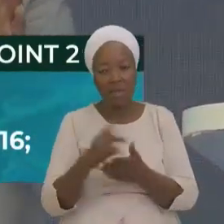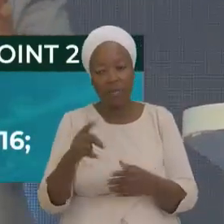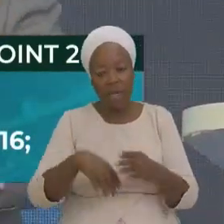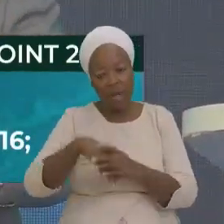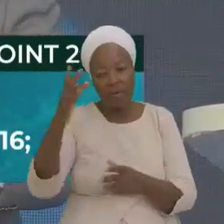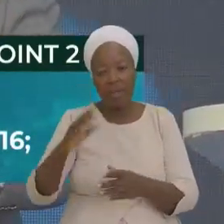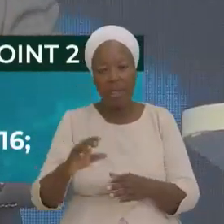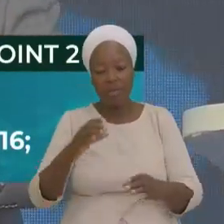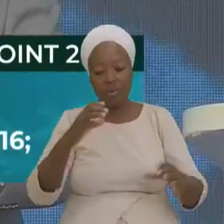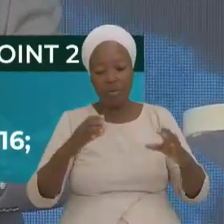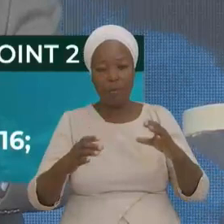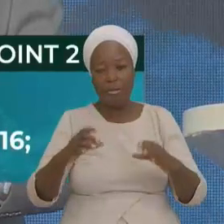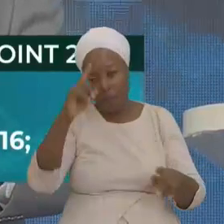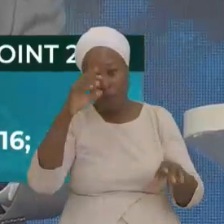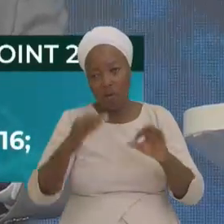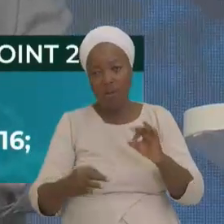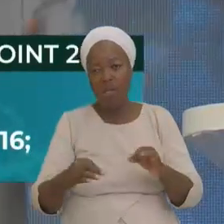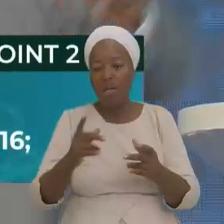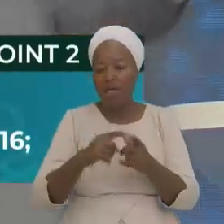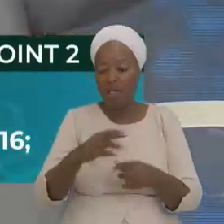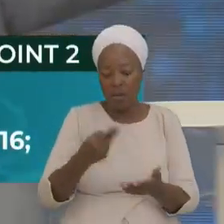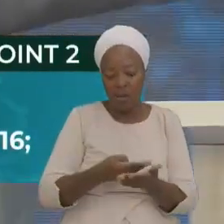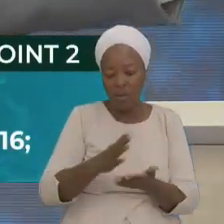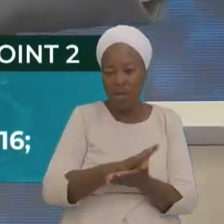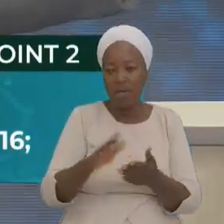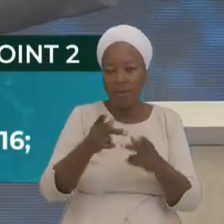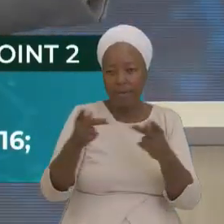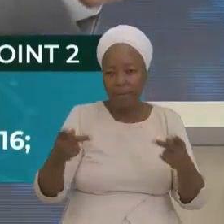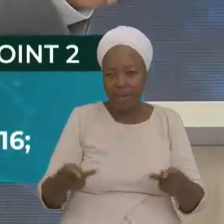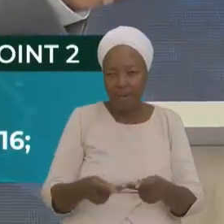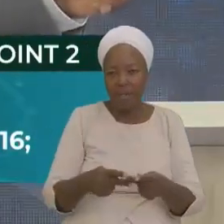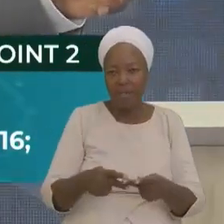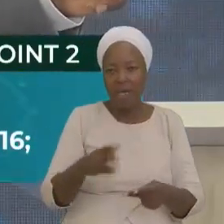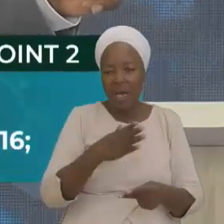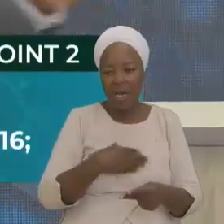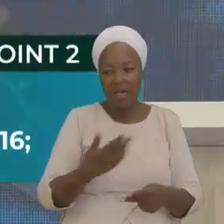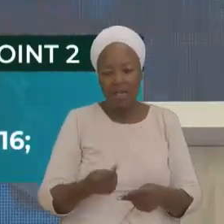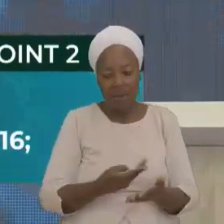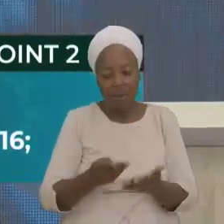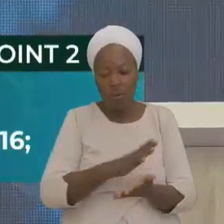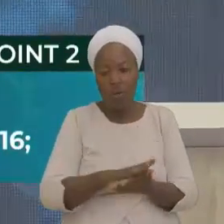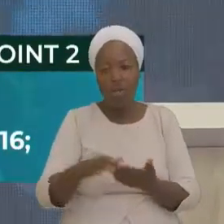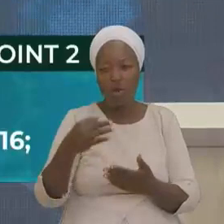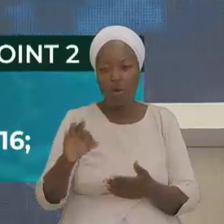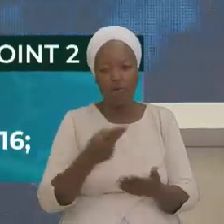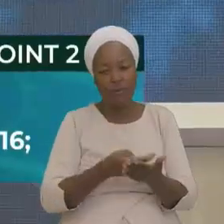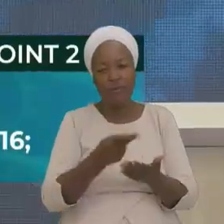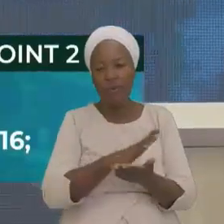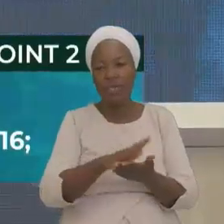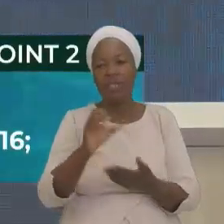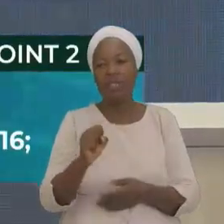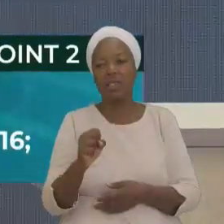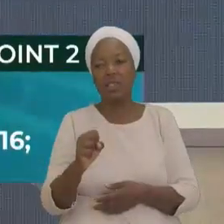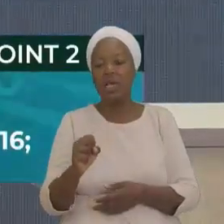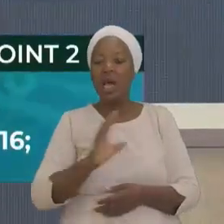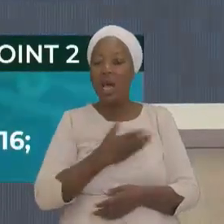there's the holy place, there is the holy of holies. Our